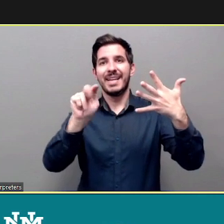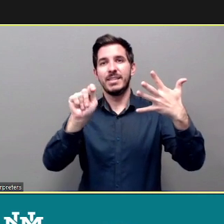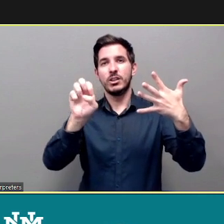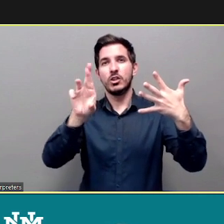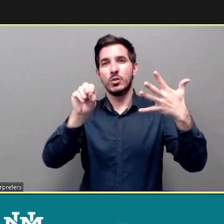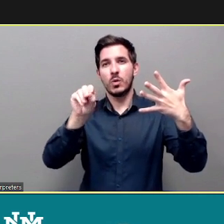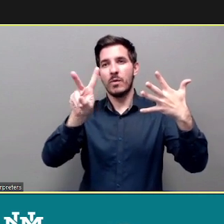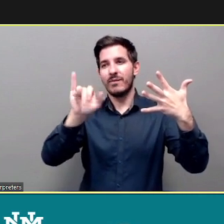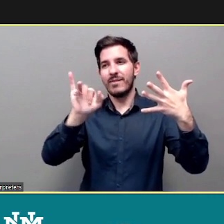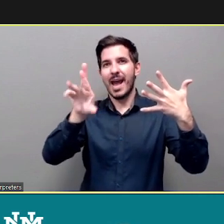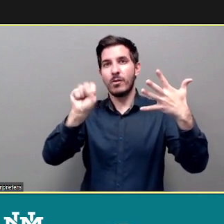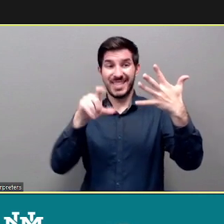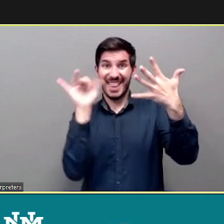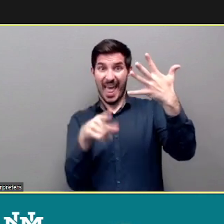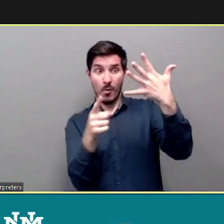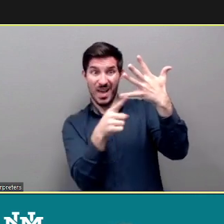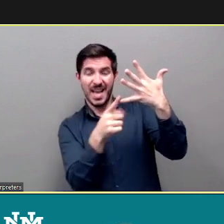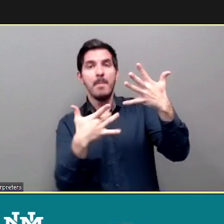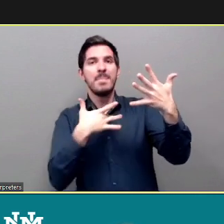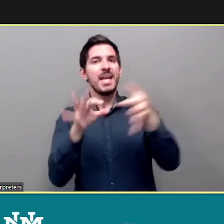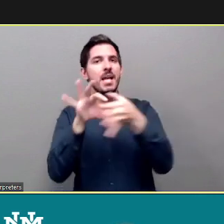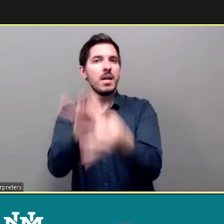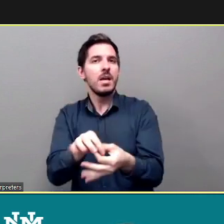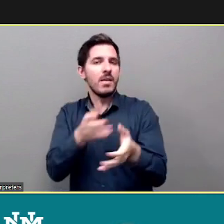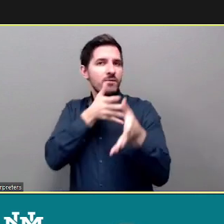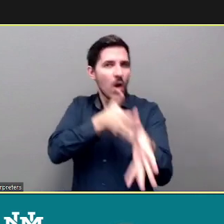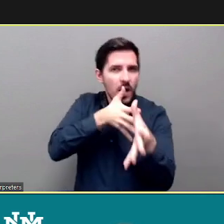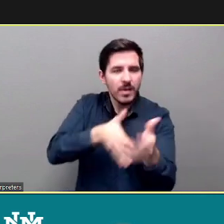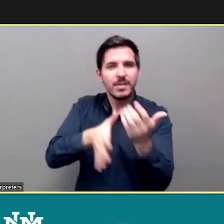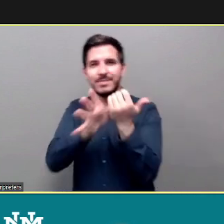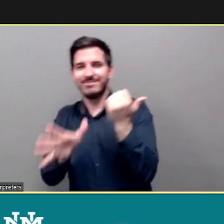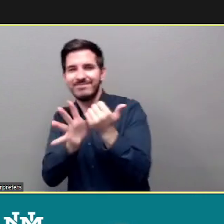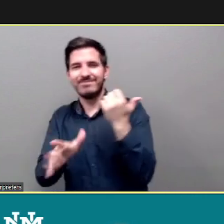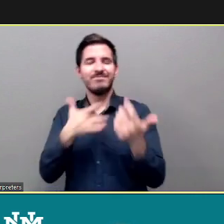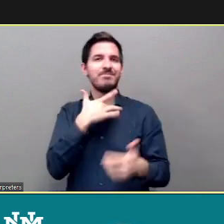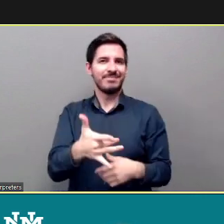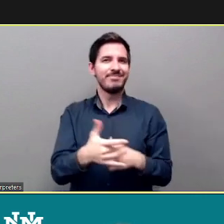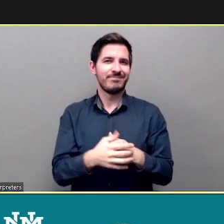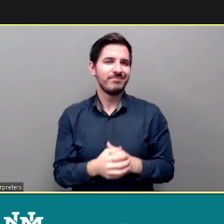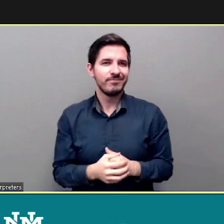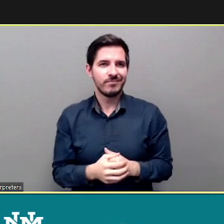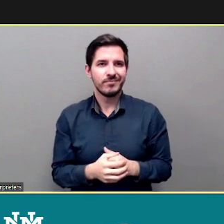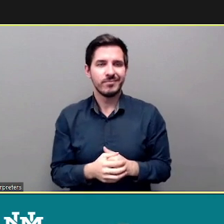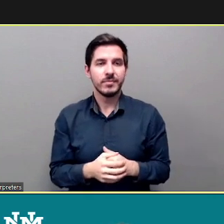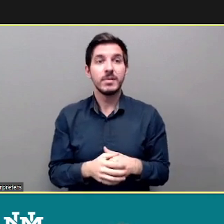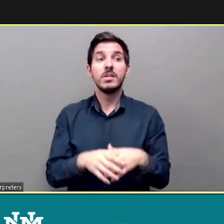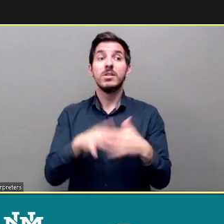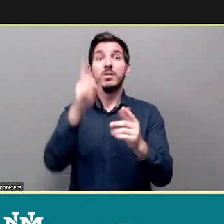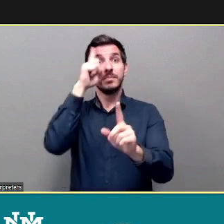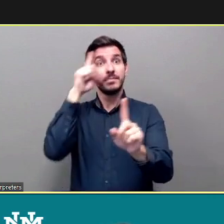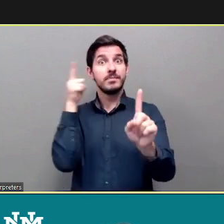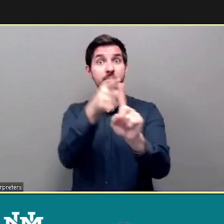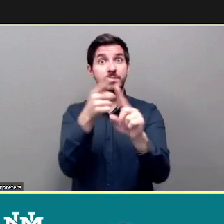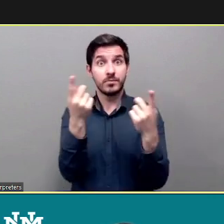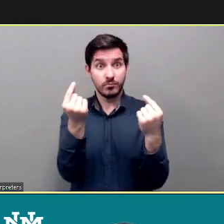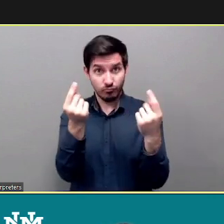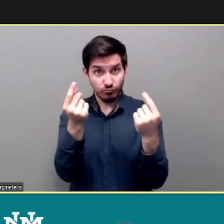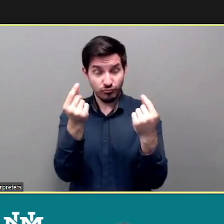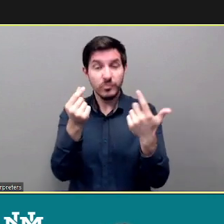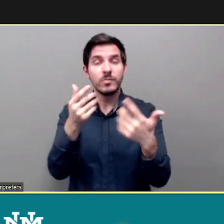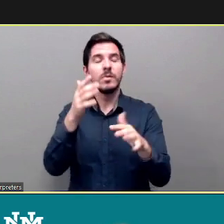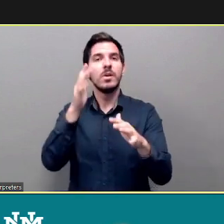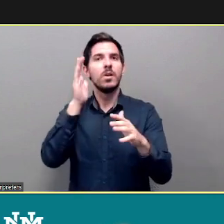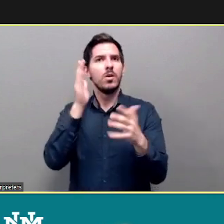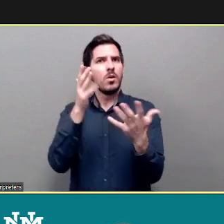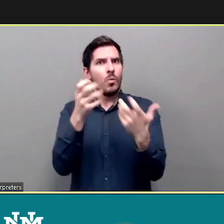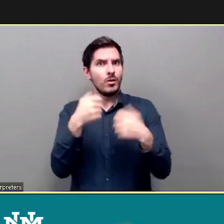diarrhea. Our goal here is to expand our ability to